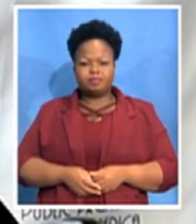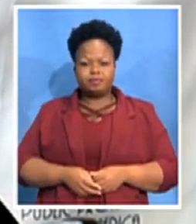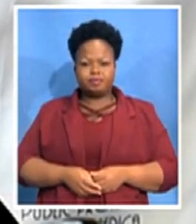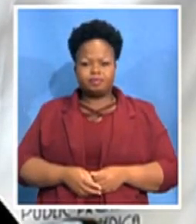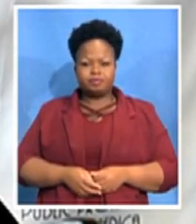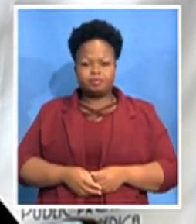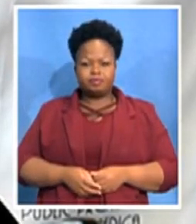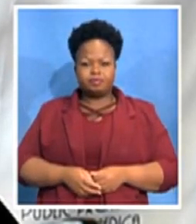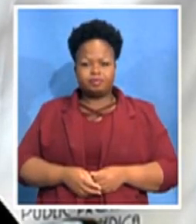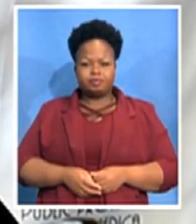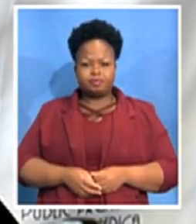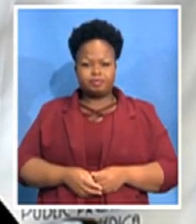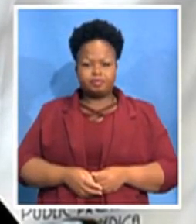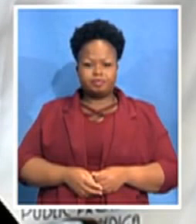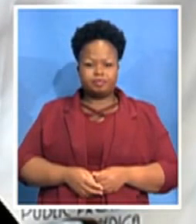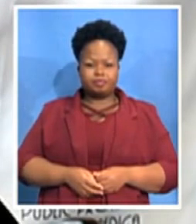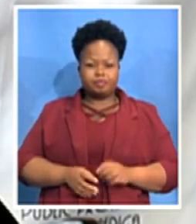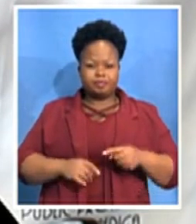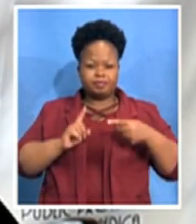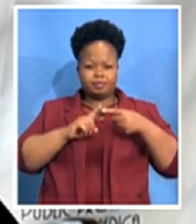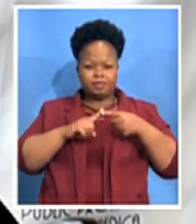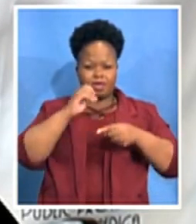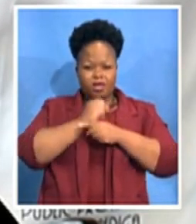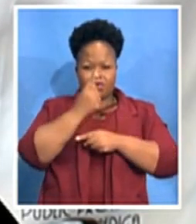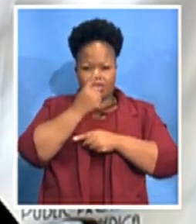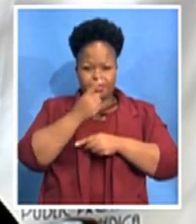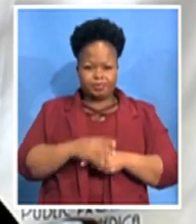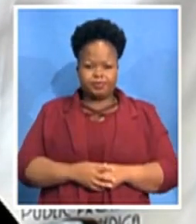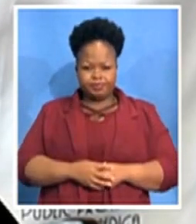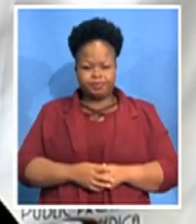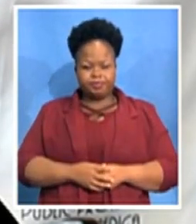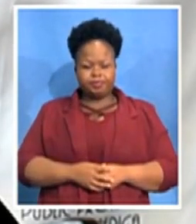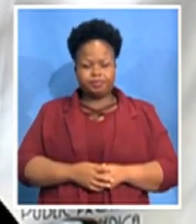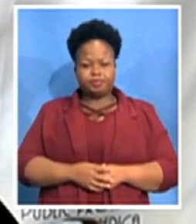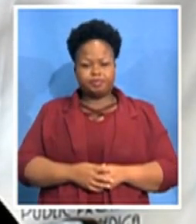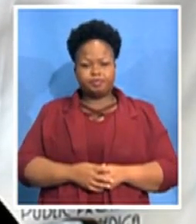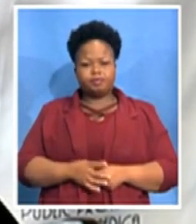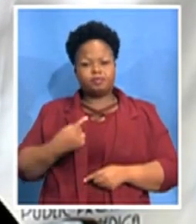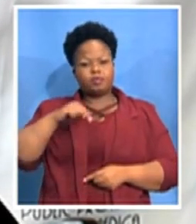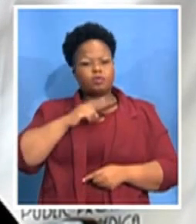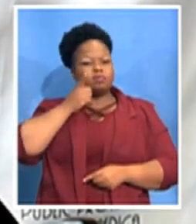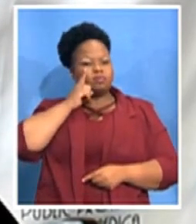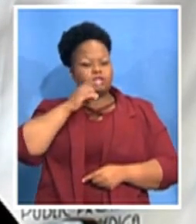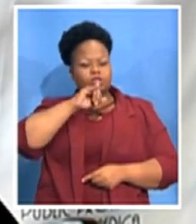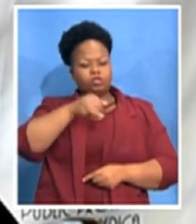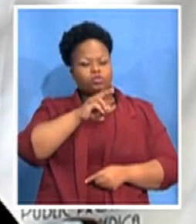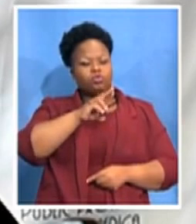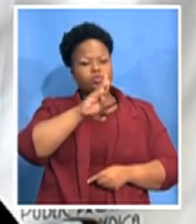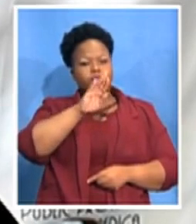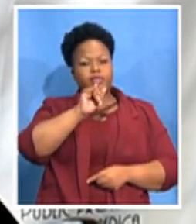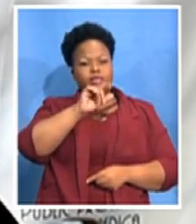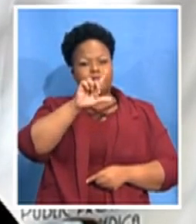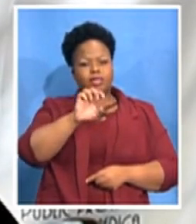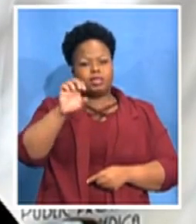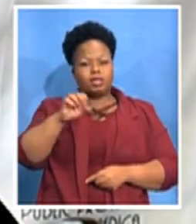The first was Gauteng. We inspected the Jubilee Hospital, Dr. George Mkhari